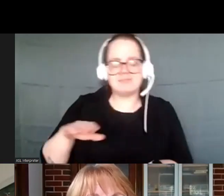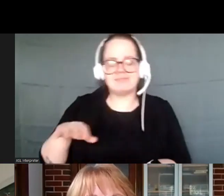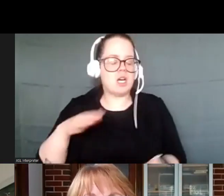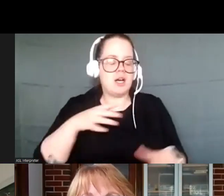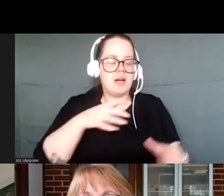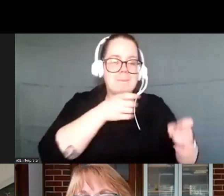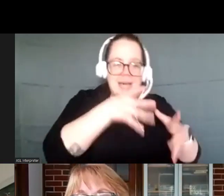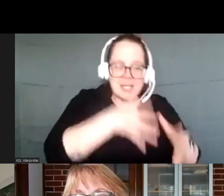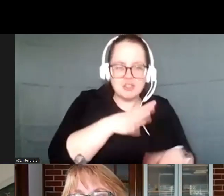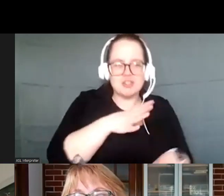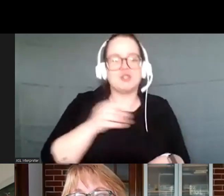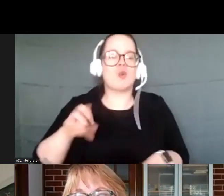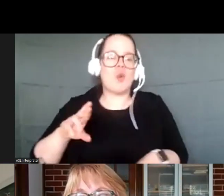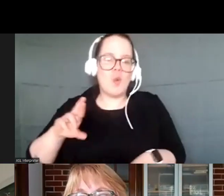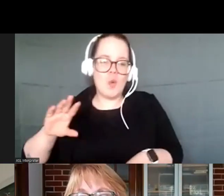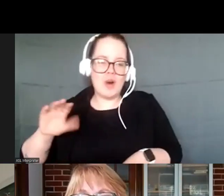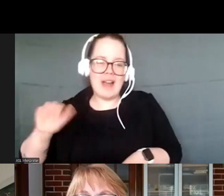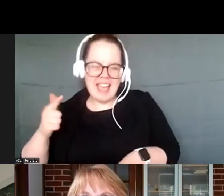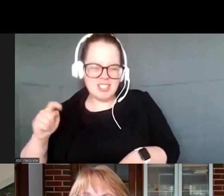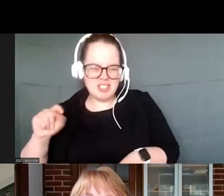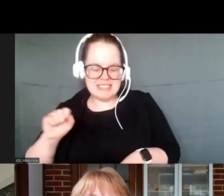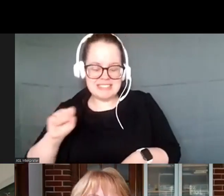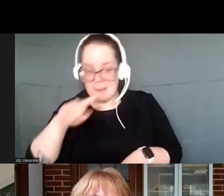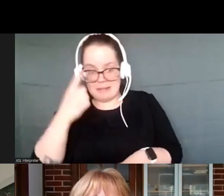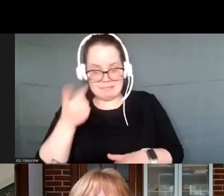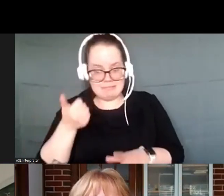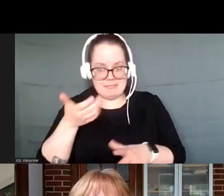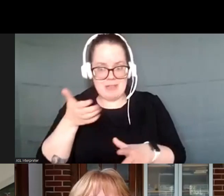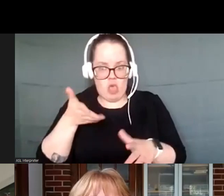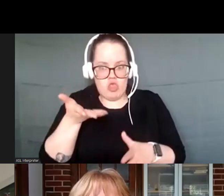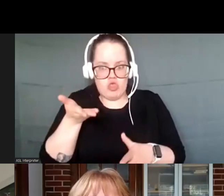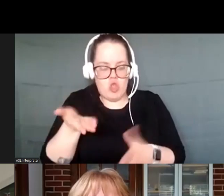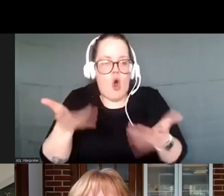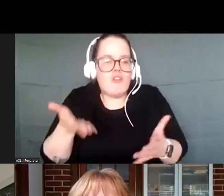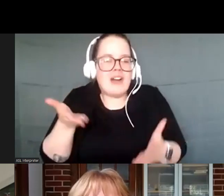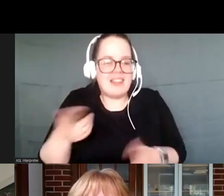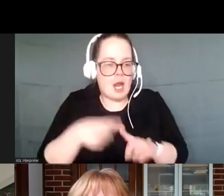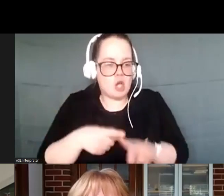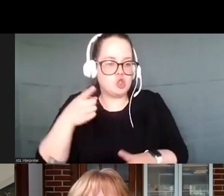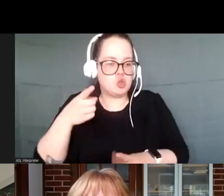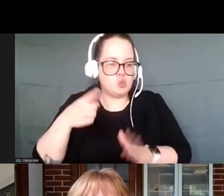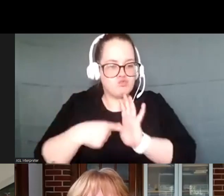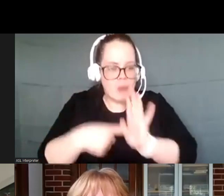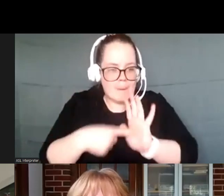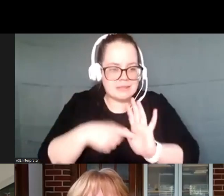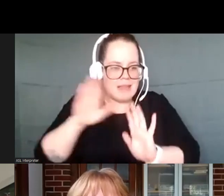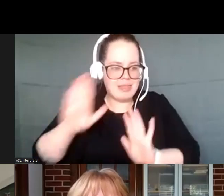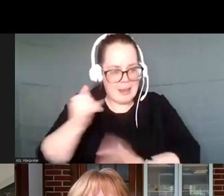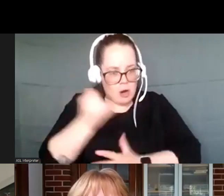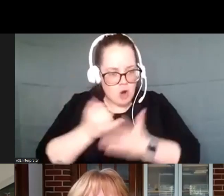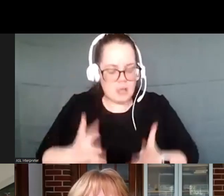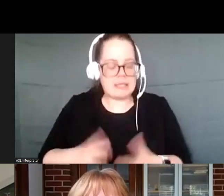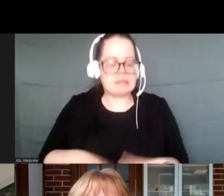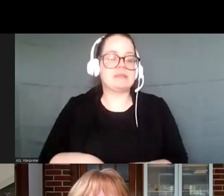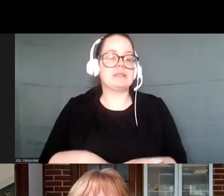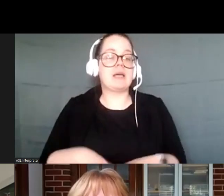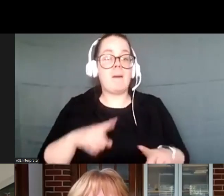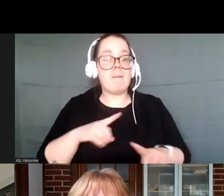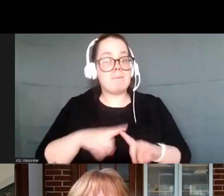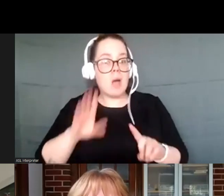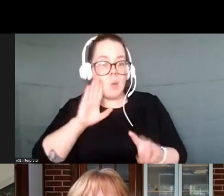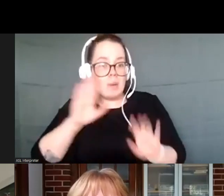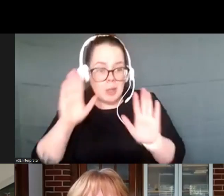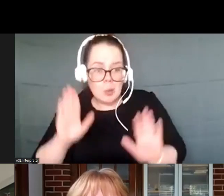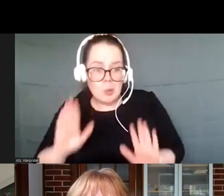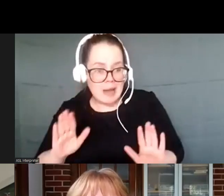social situation, be introduced by a mutual friend. You know, another thing is if you are playing in the